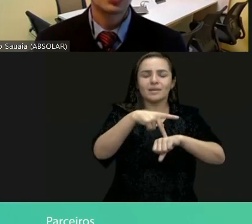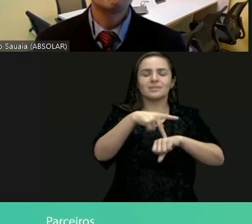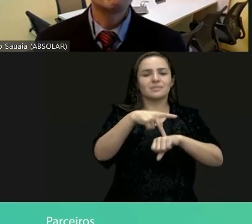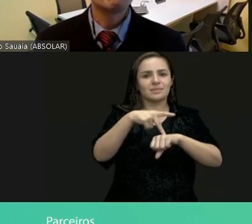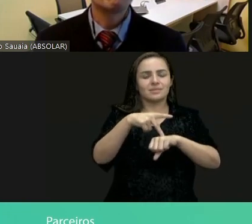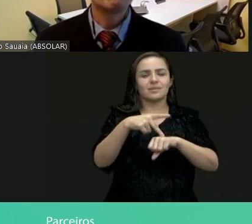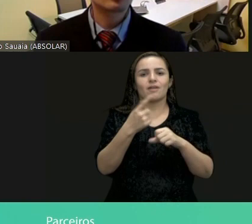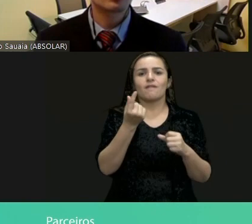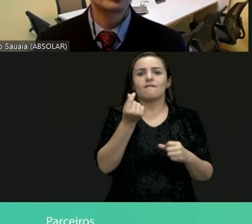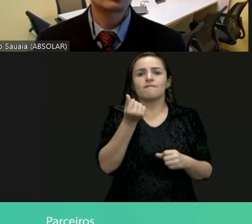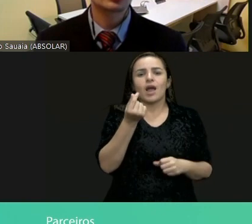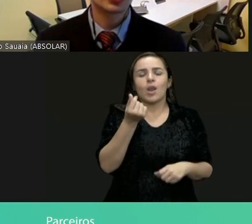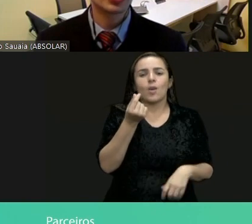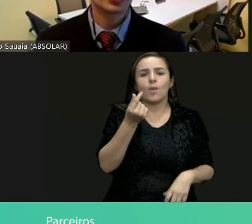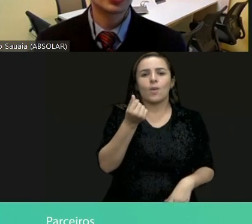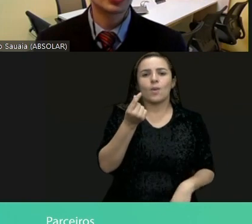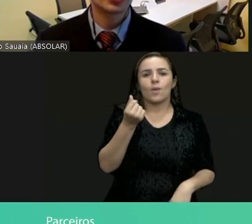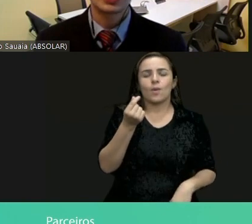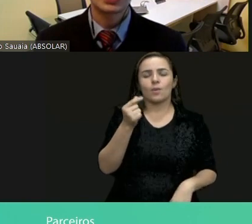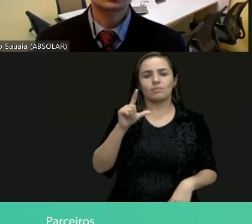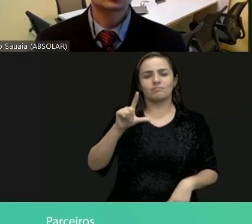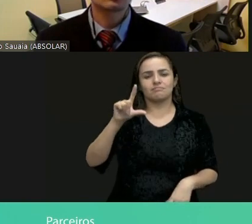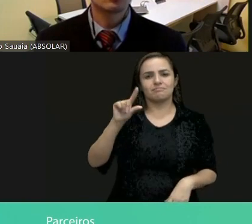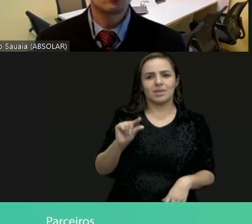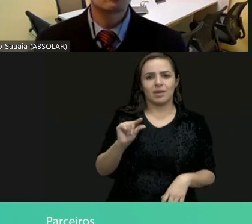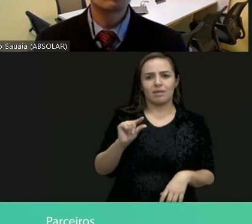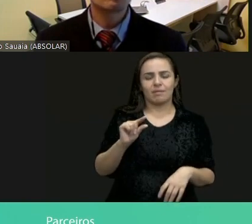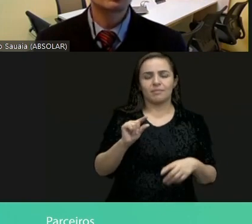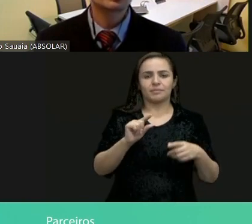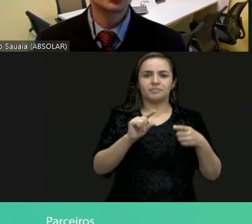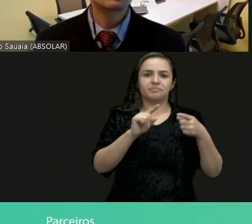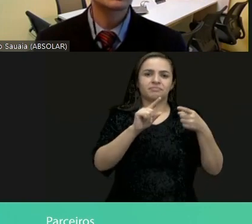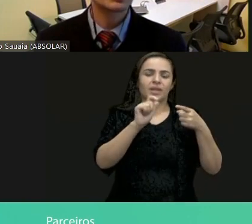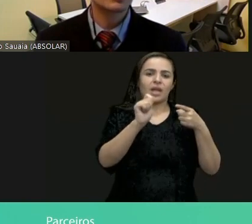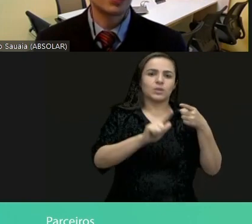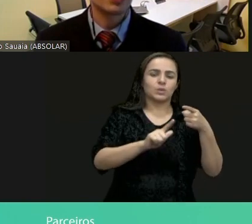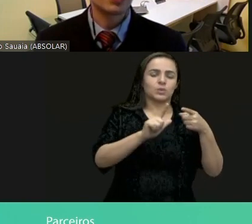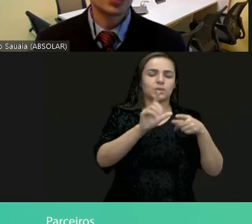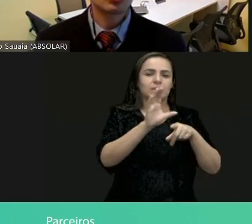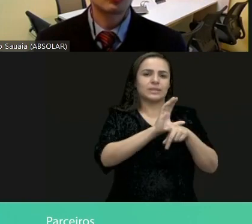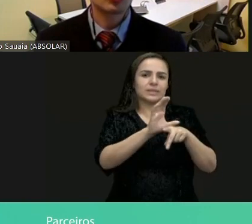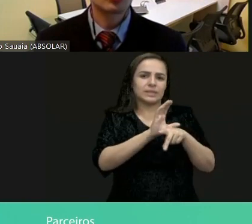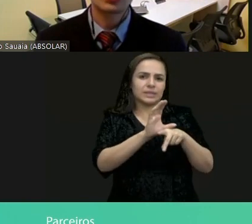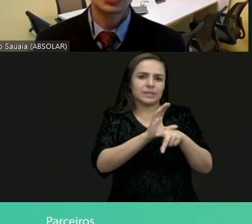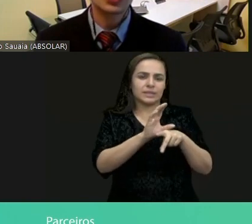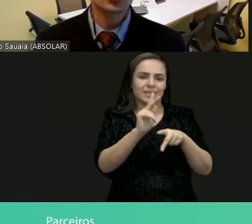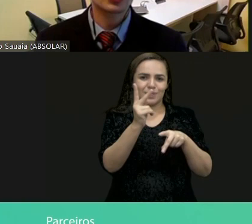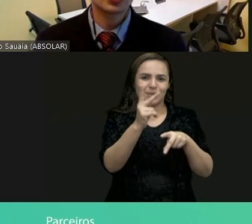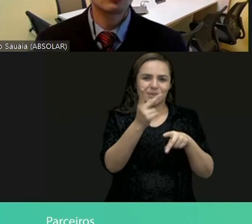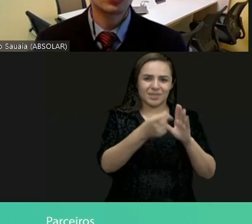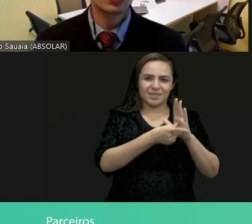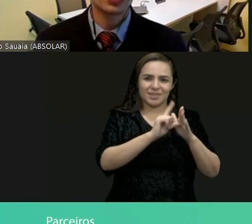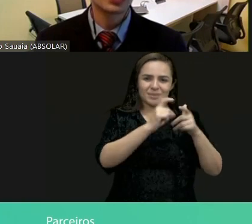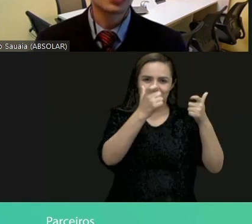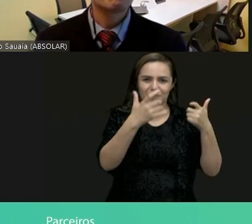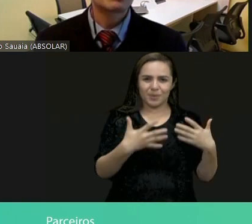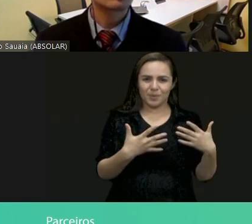And not all will have production, you know, as the blue or the